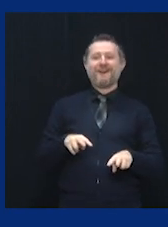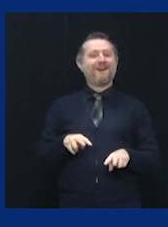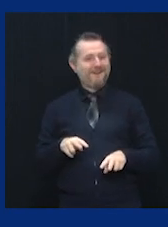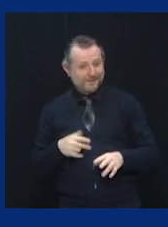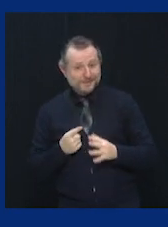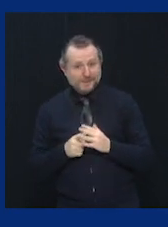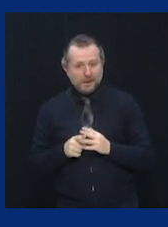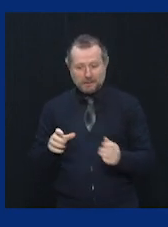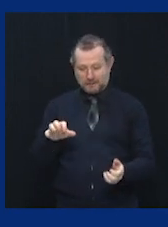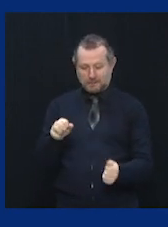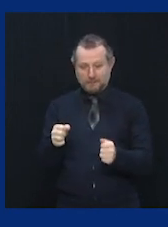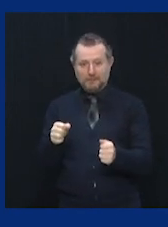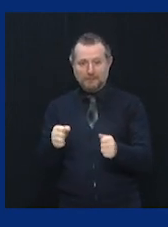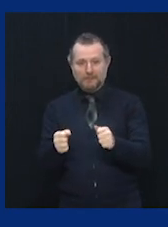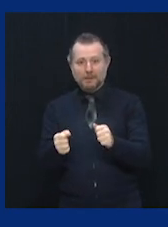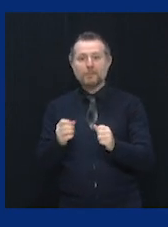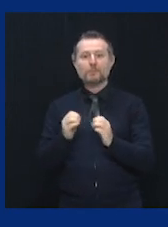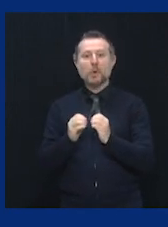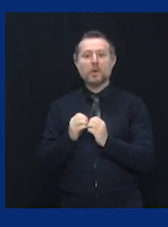up more economic